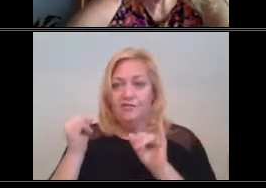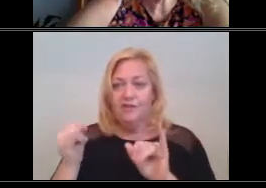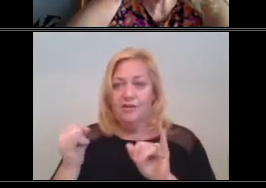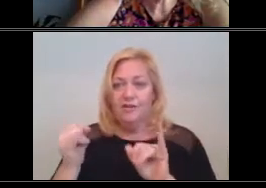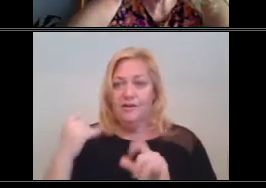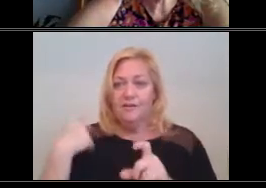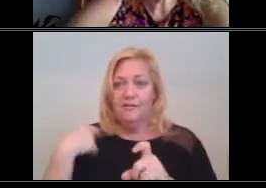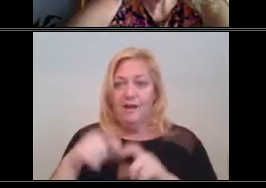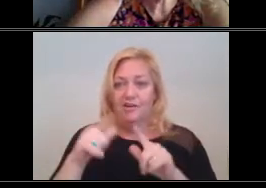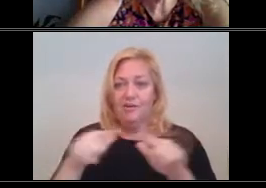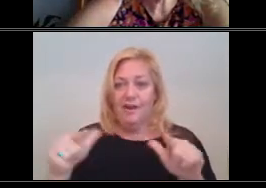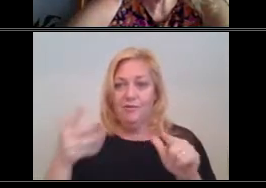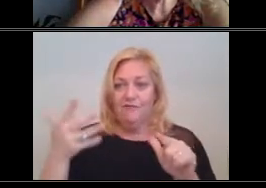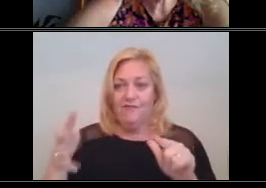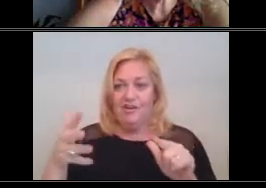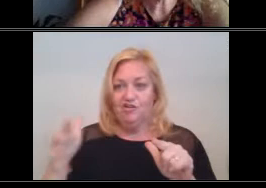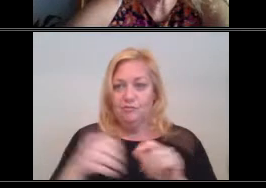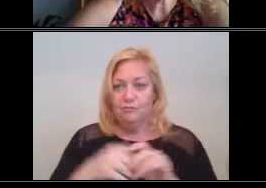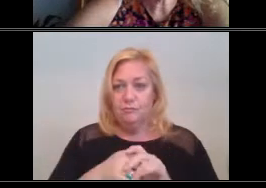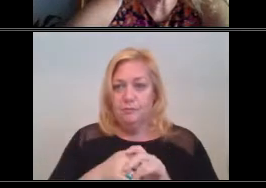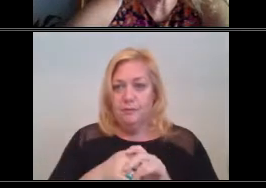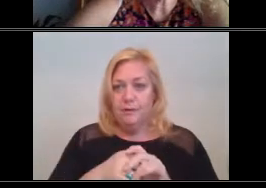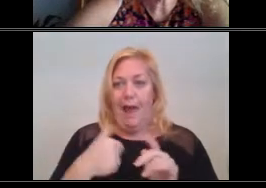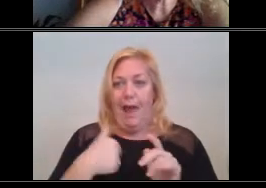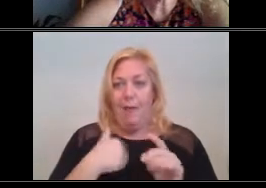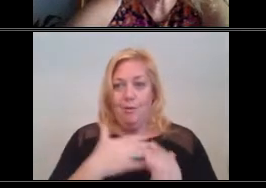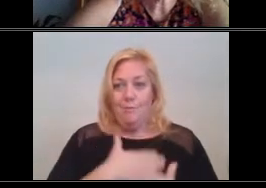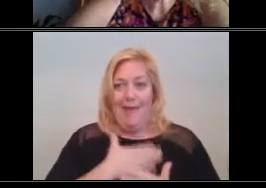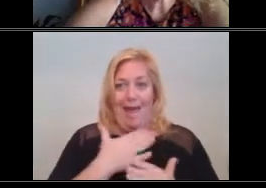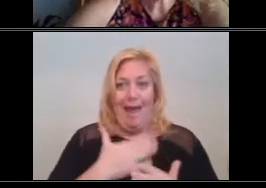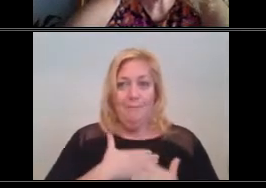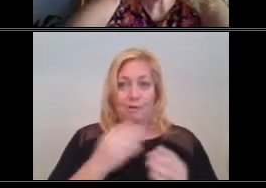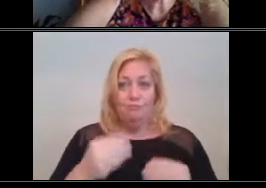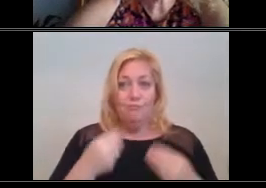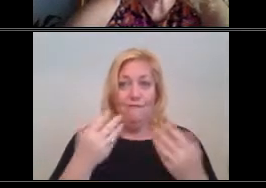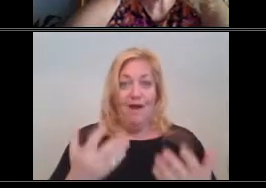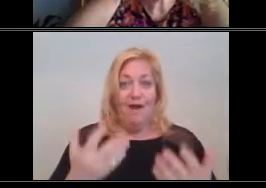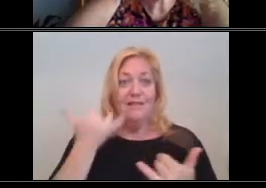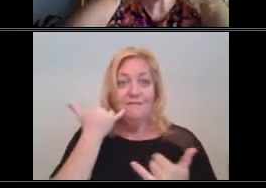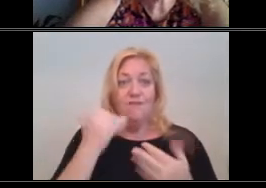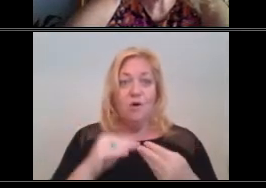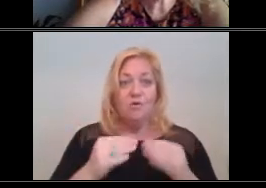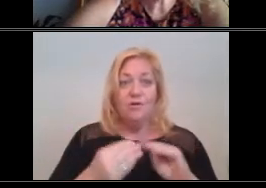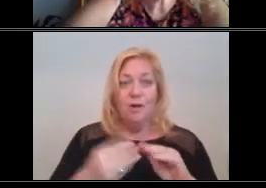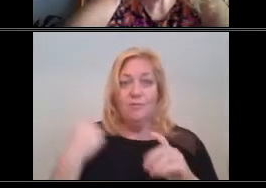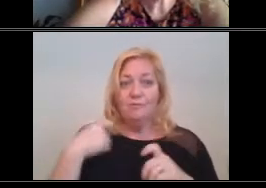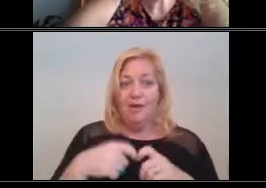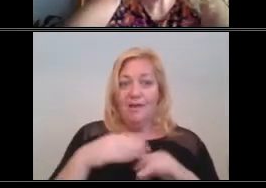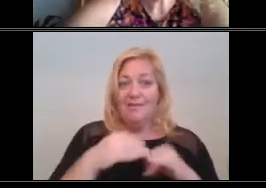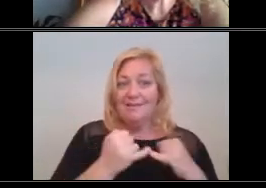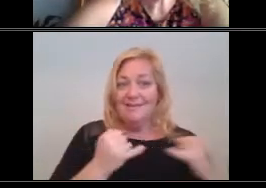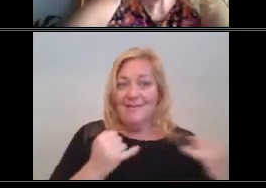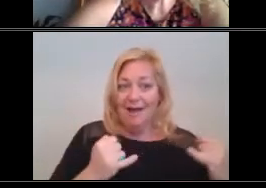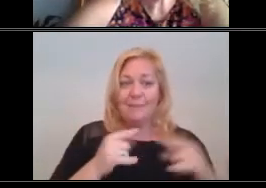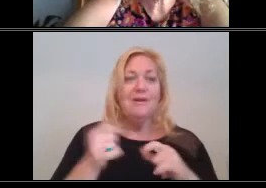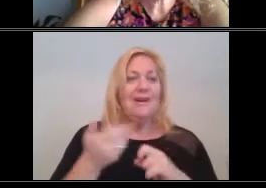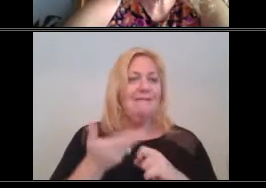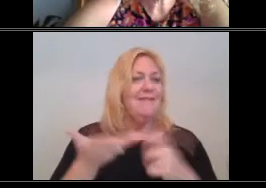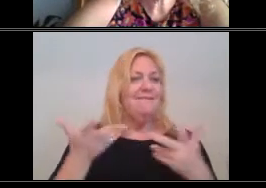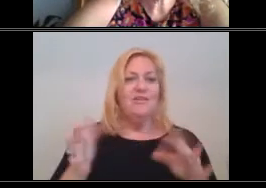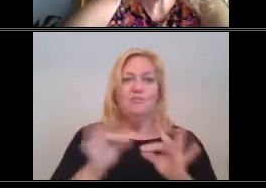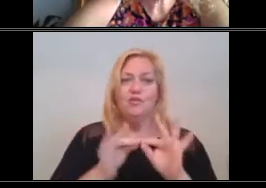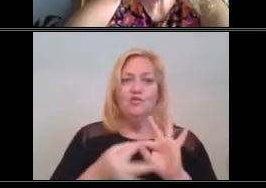line. I will be happy to provide the telephone number in Spanish on this line, but everything has been interpreted